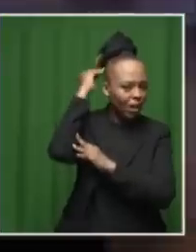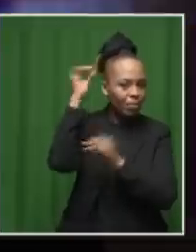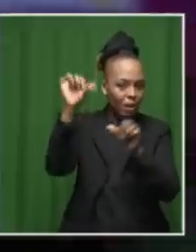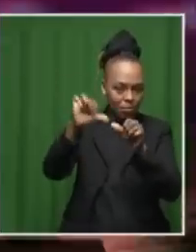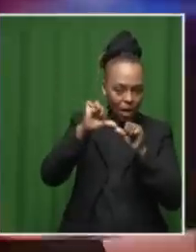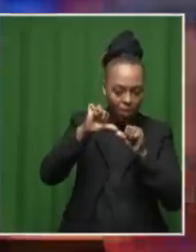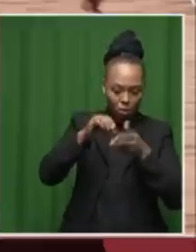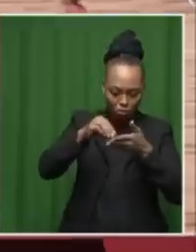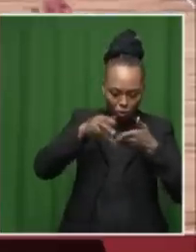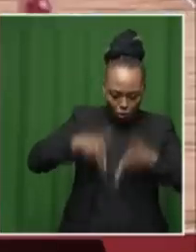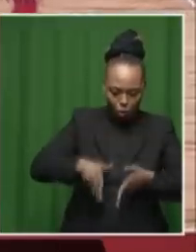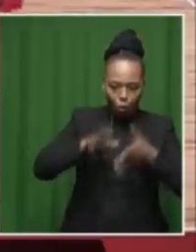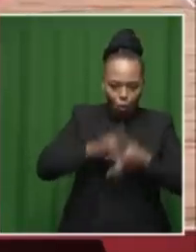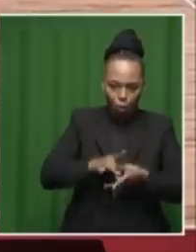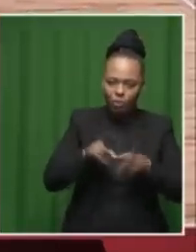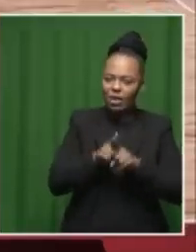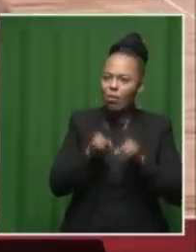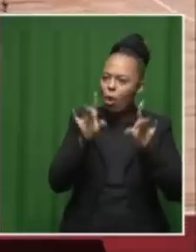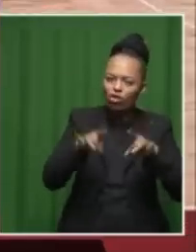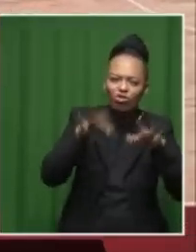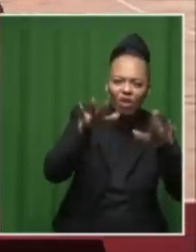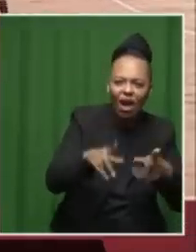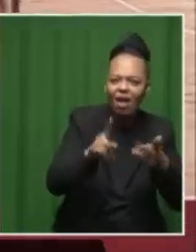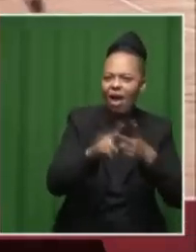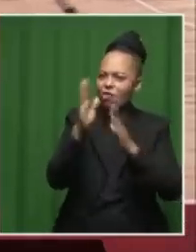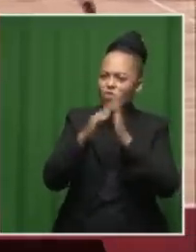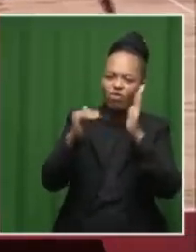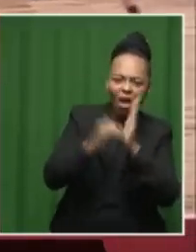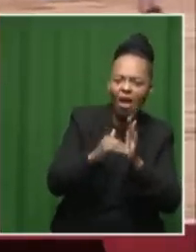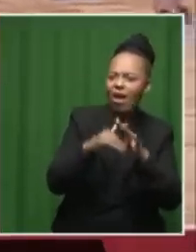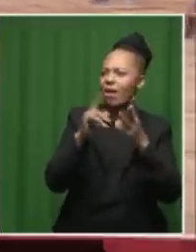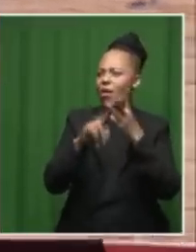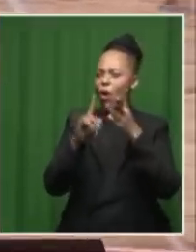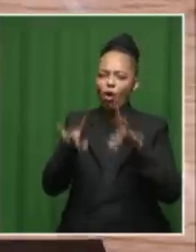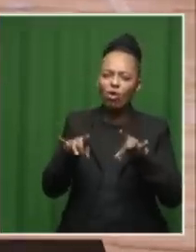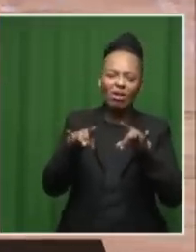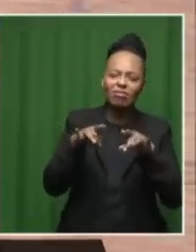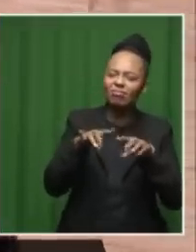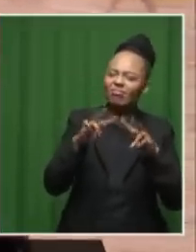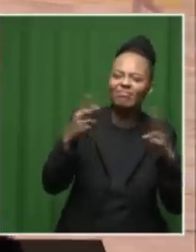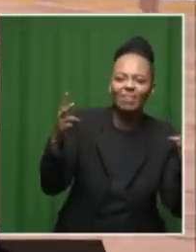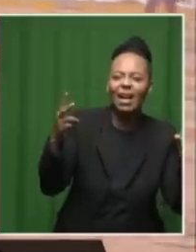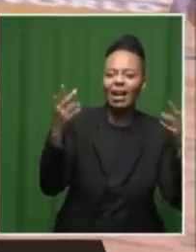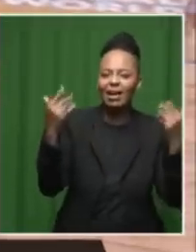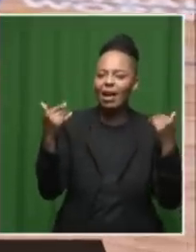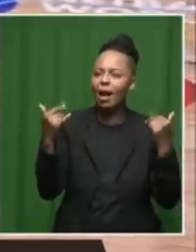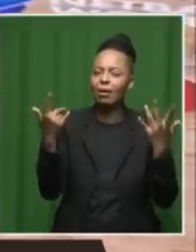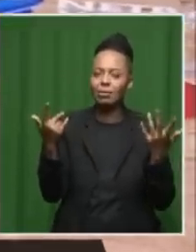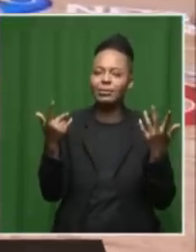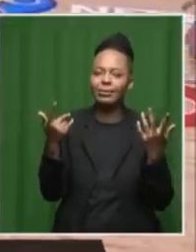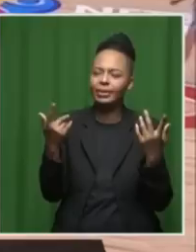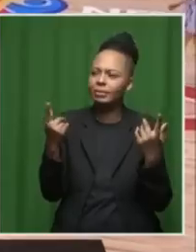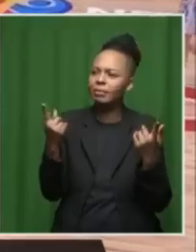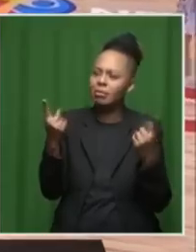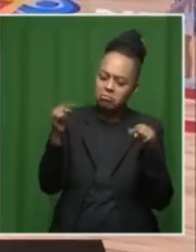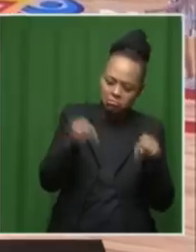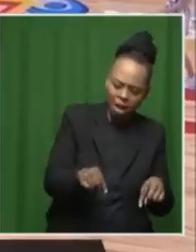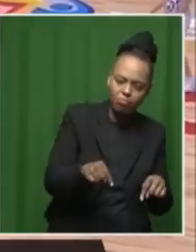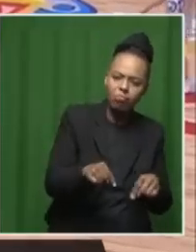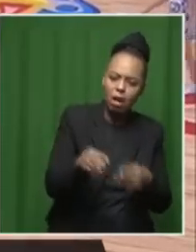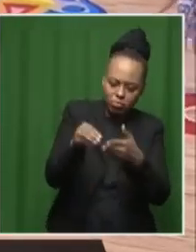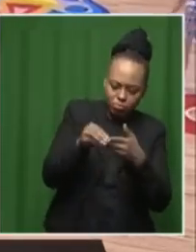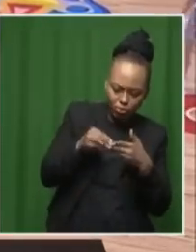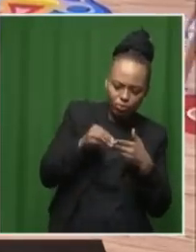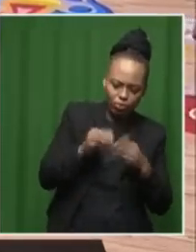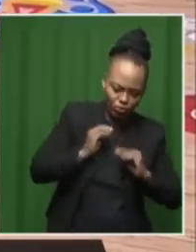something from Australia, from New Zealand, from England, and try and give it some South African flavor in your own way, you know. So,